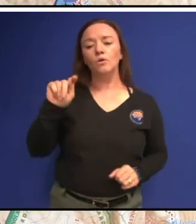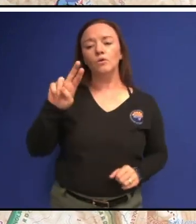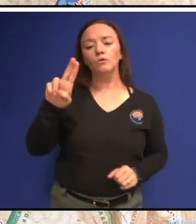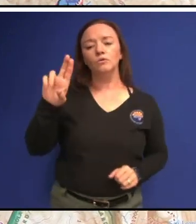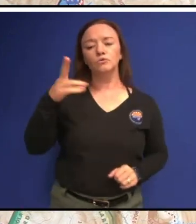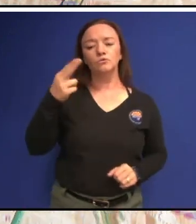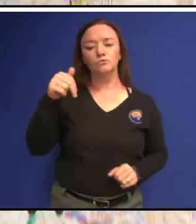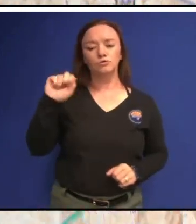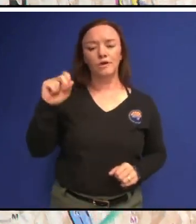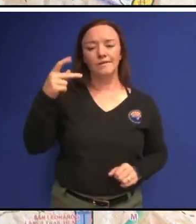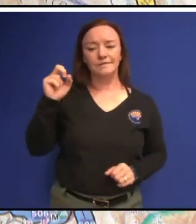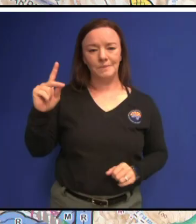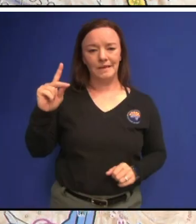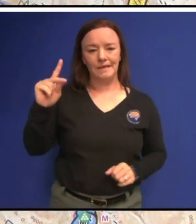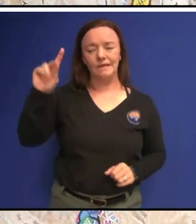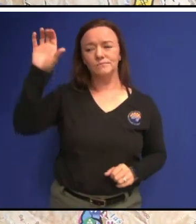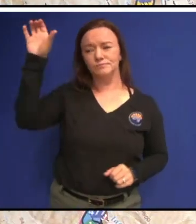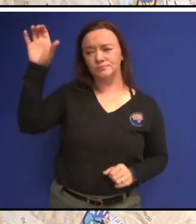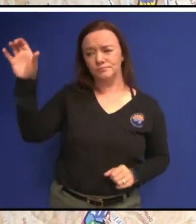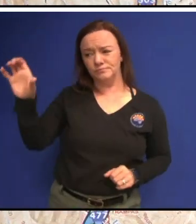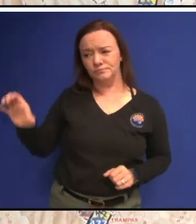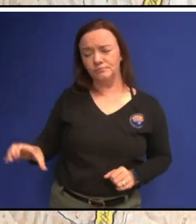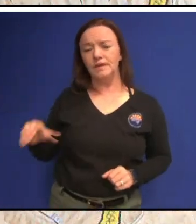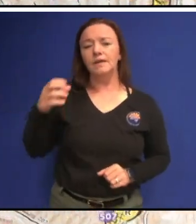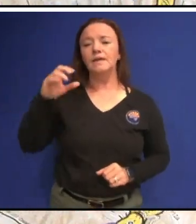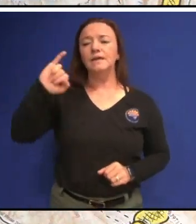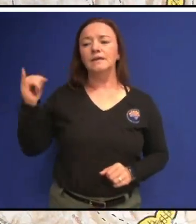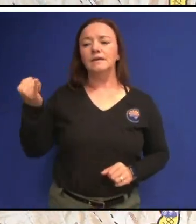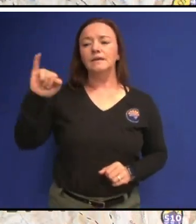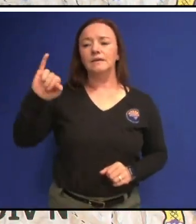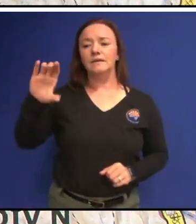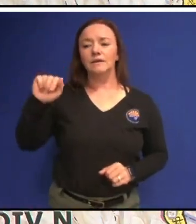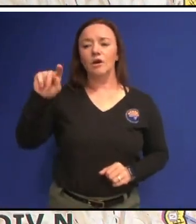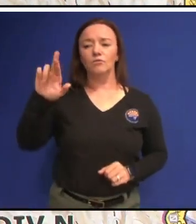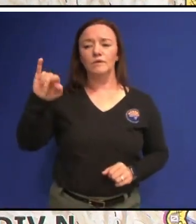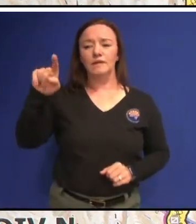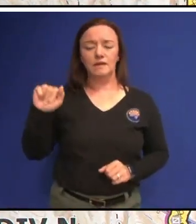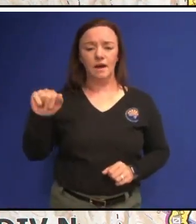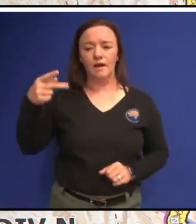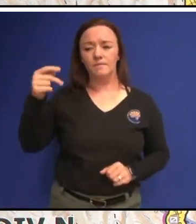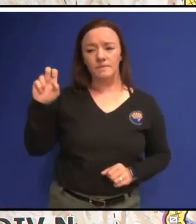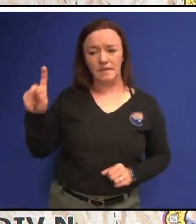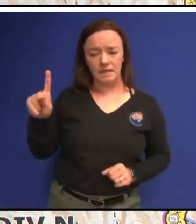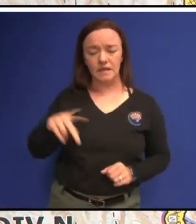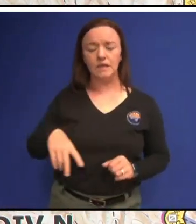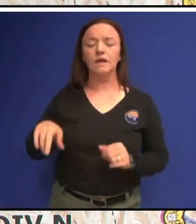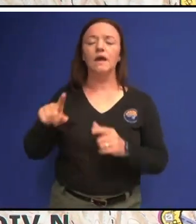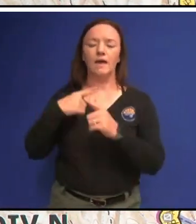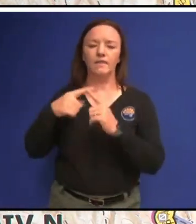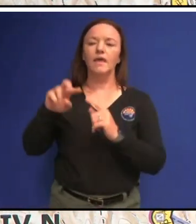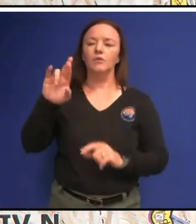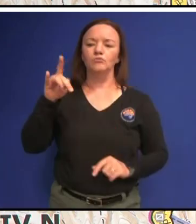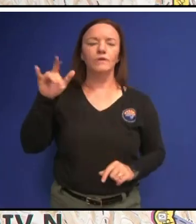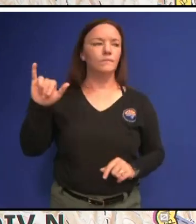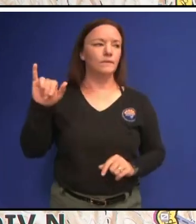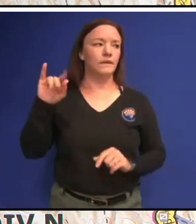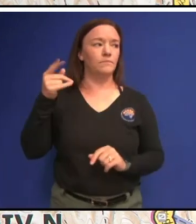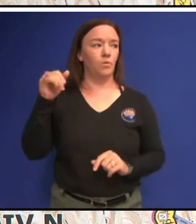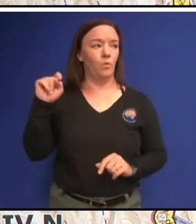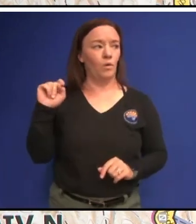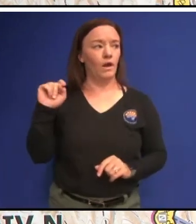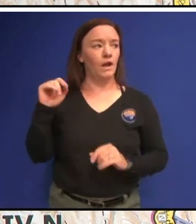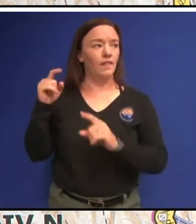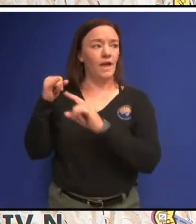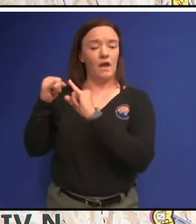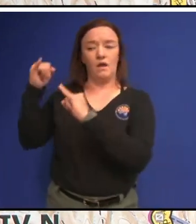around to Hickorita Peak, and then to Ripley Point. Where our line ends right here is where the